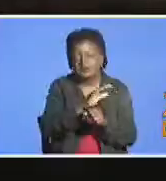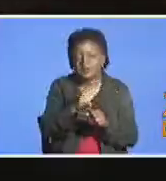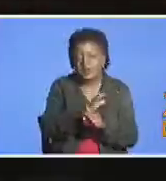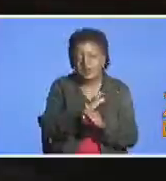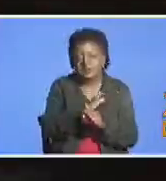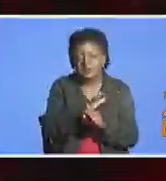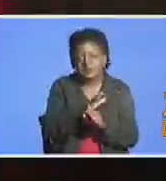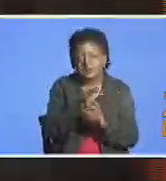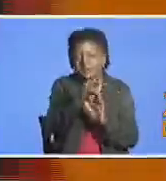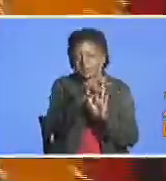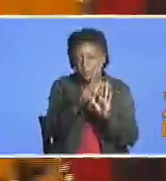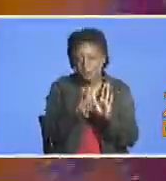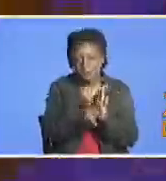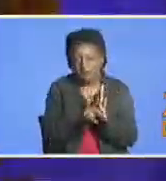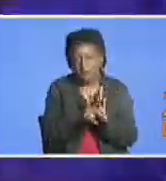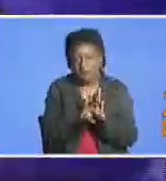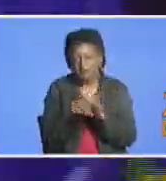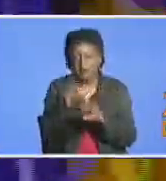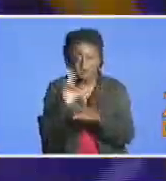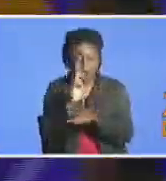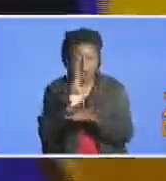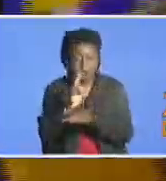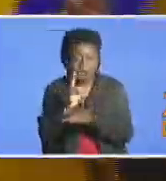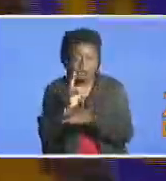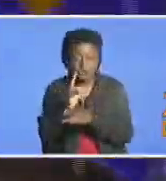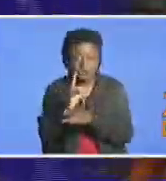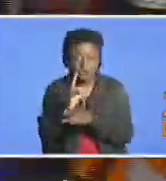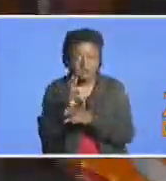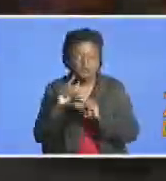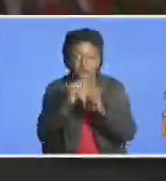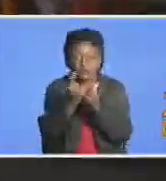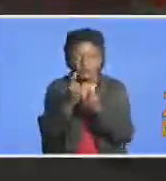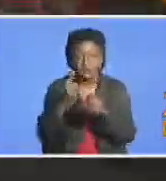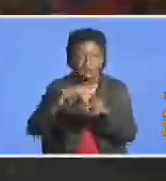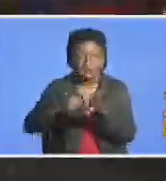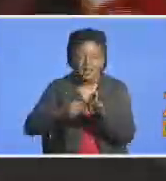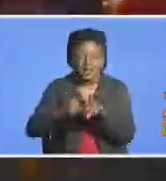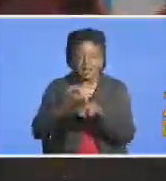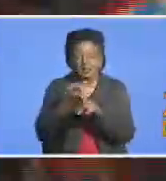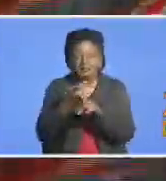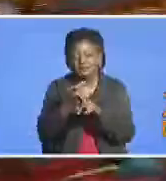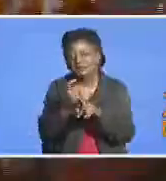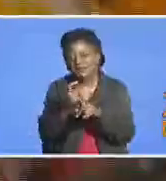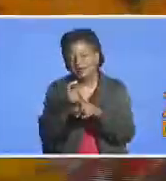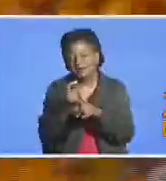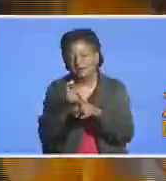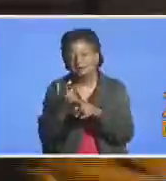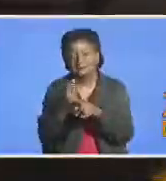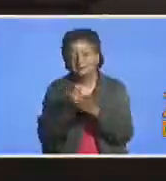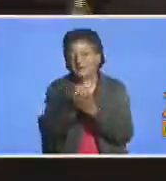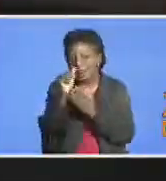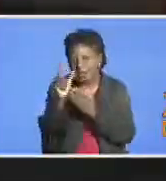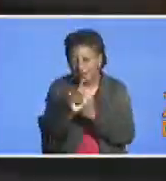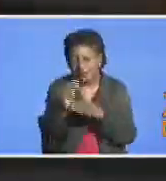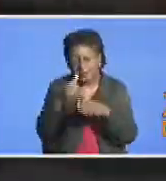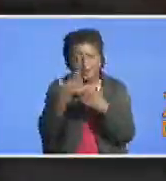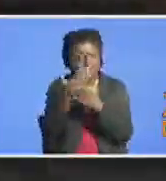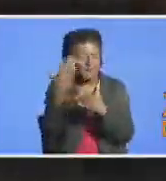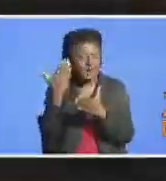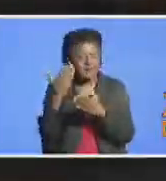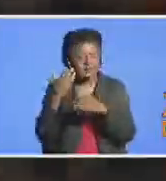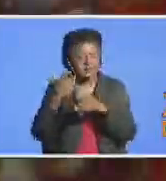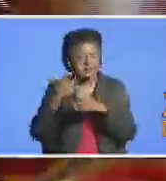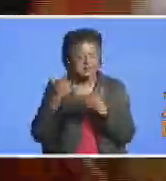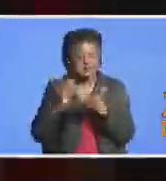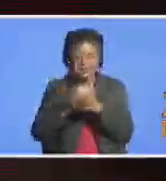as April in the year, so that time has passed. And so we won't, if given the green light to go ahead, we won't be able to